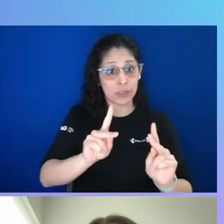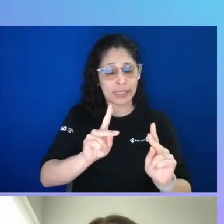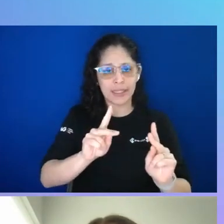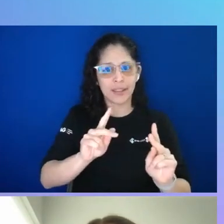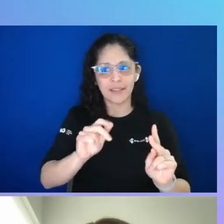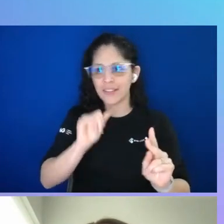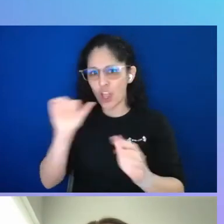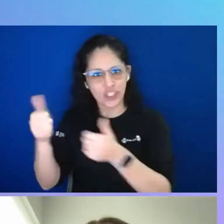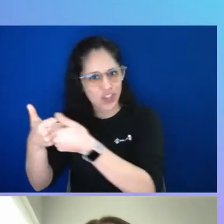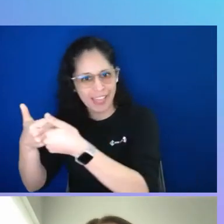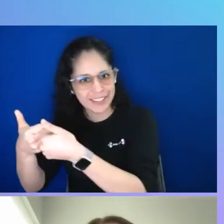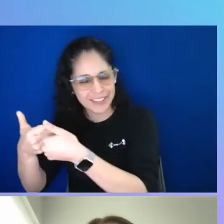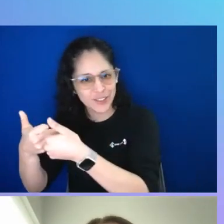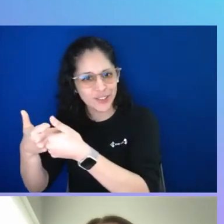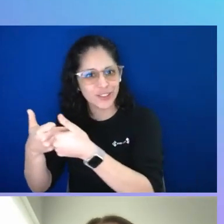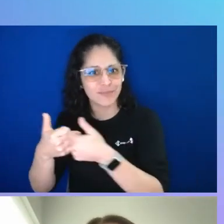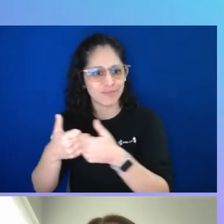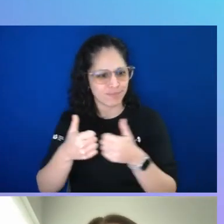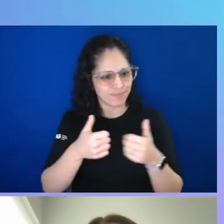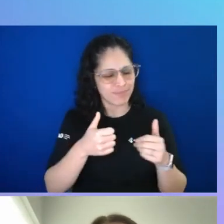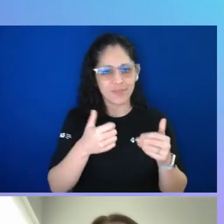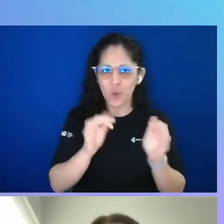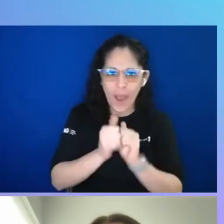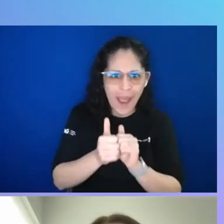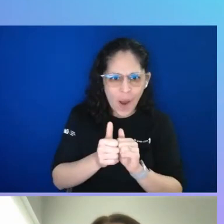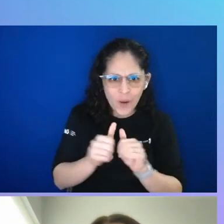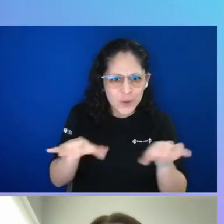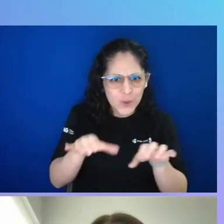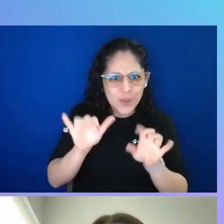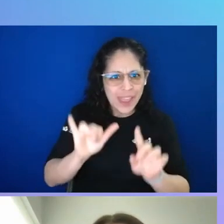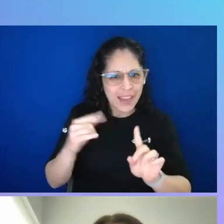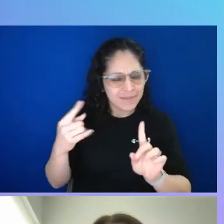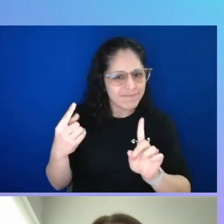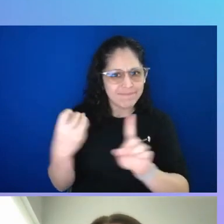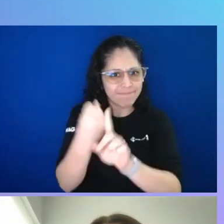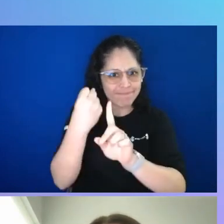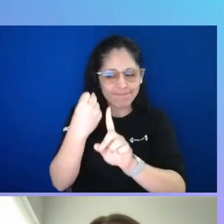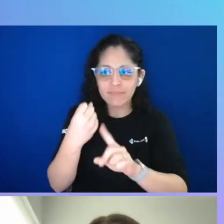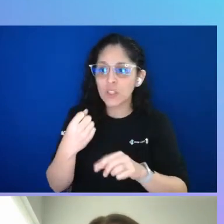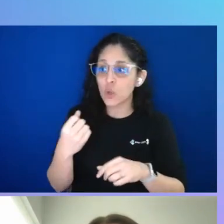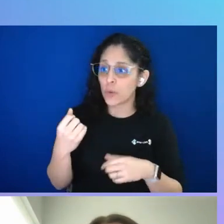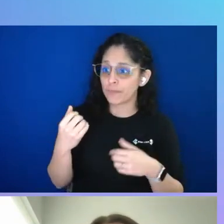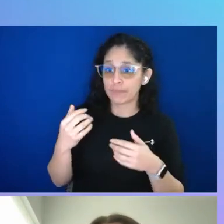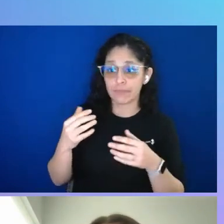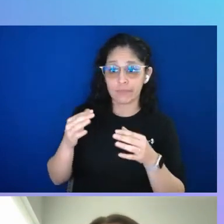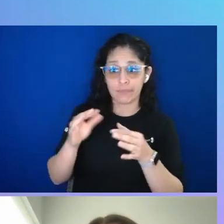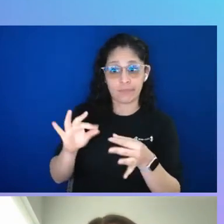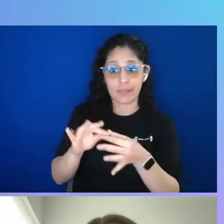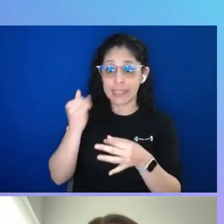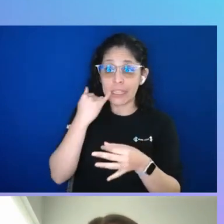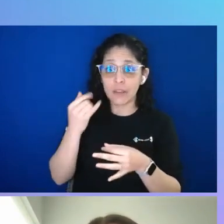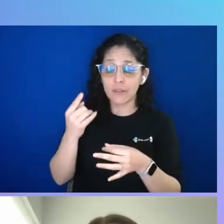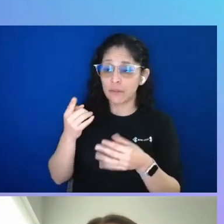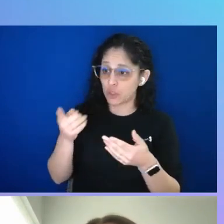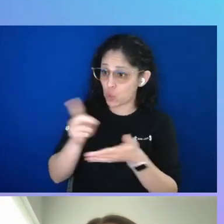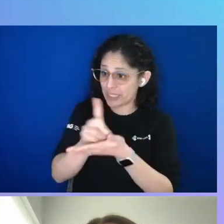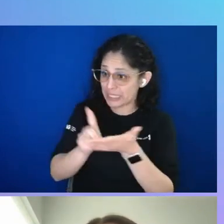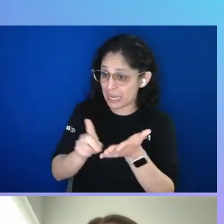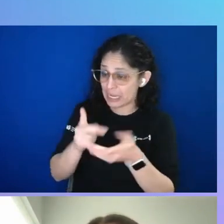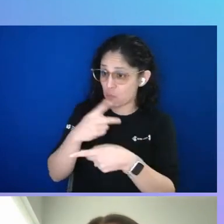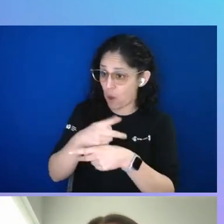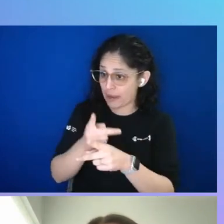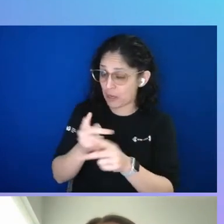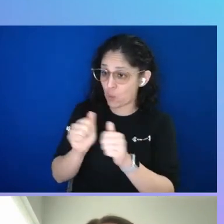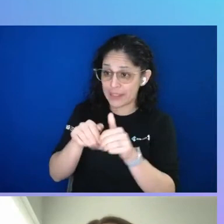that you can do this is to frame it like, if you're designing and building products for those with a disability, you're designing and building products that will